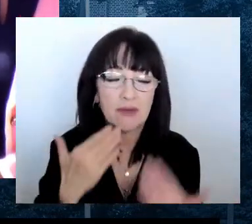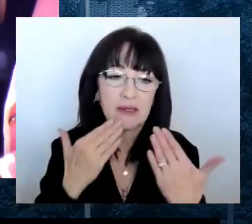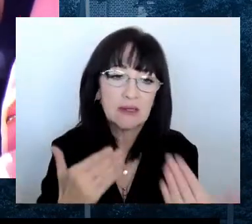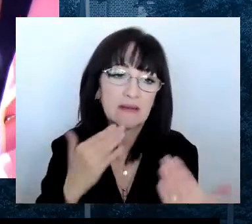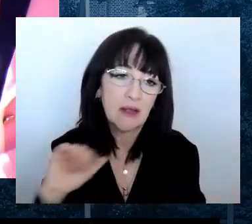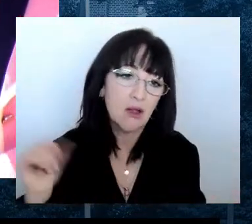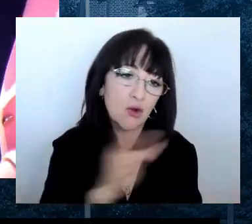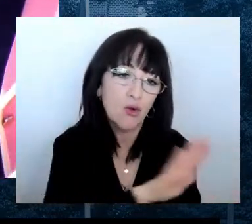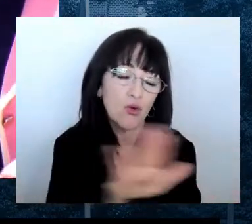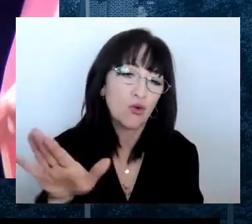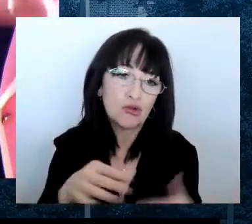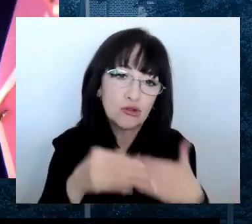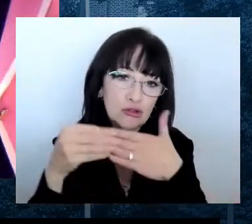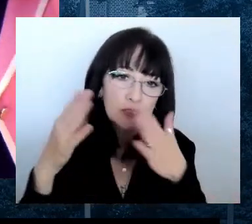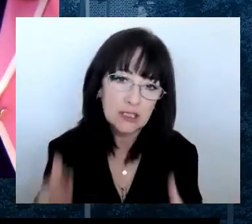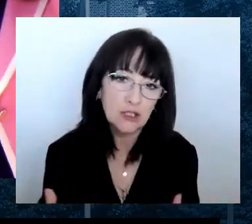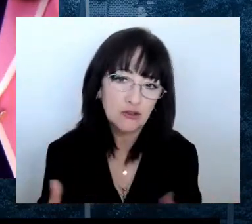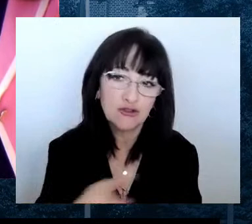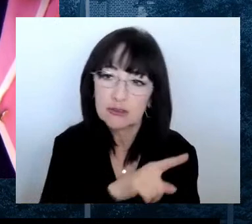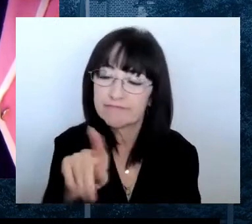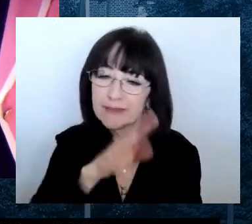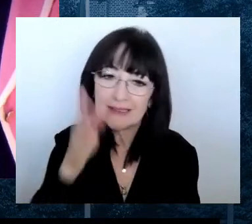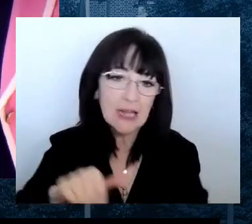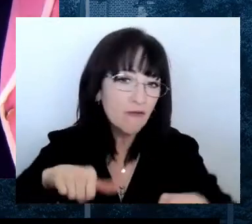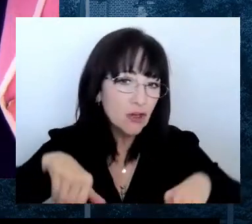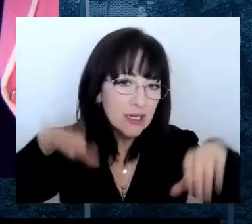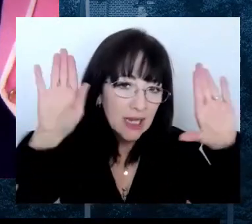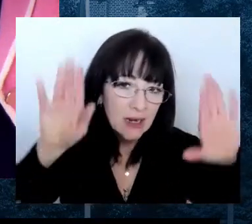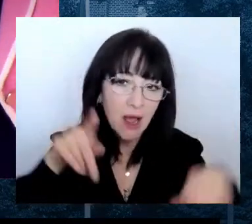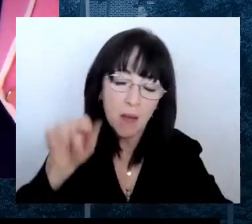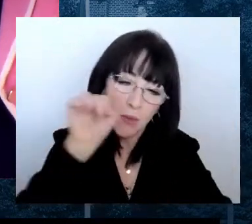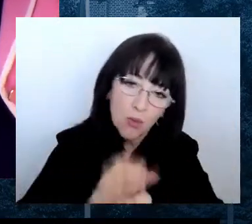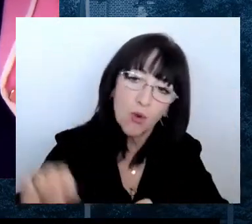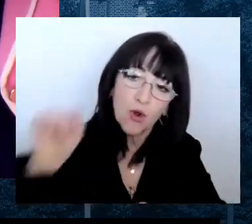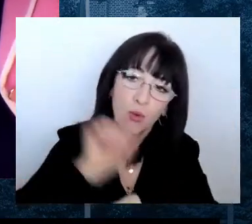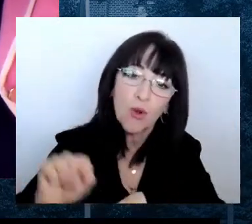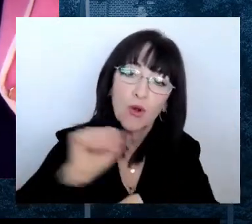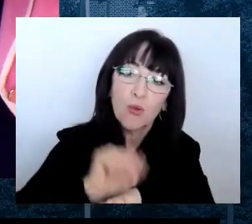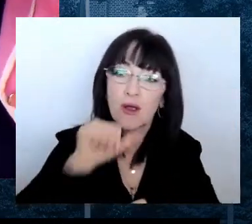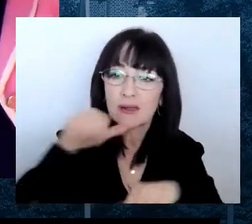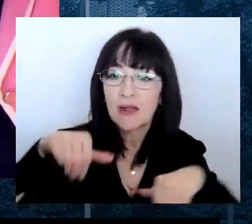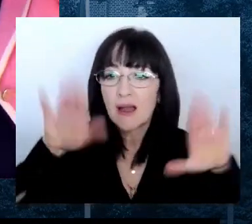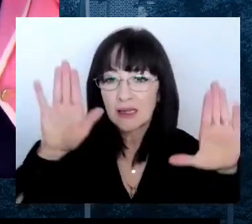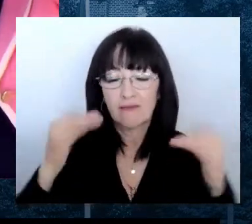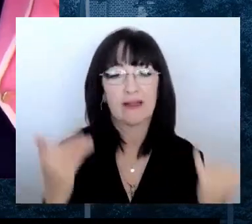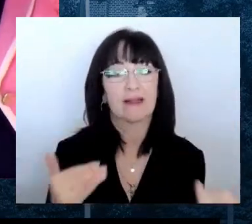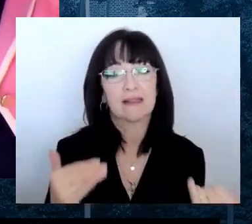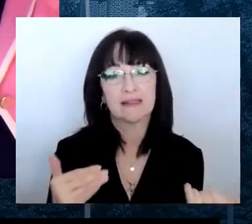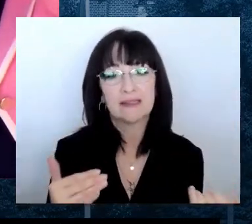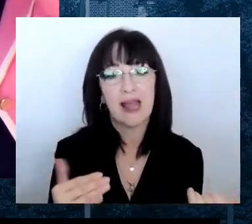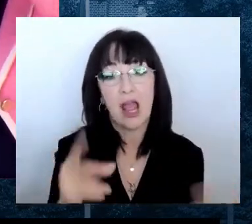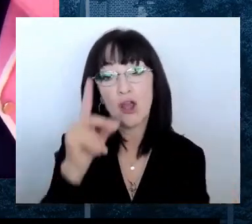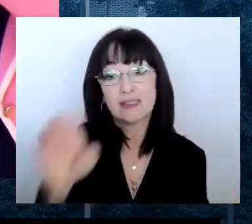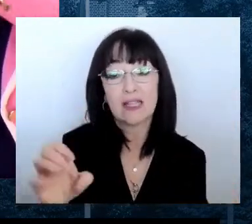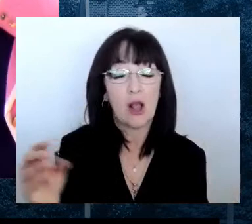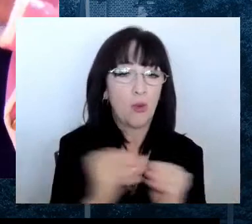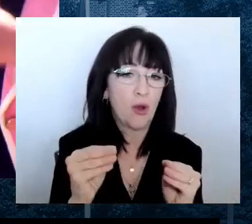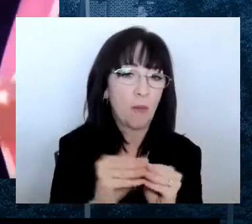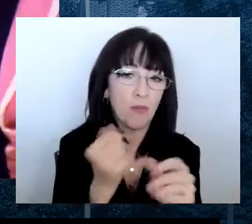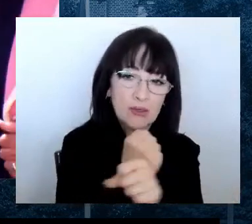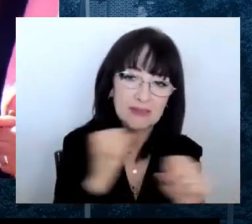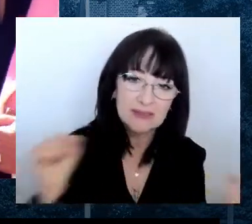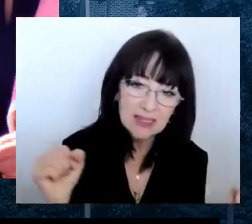work. Let's make Delaware safer and more economically secure. Let's sign this bill.